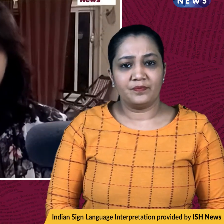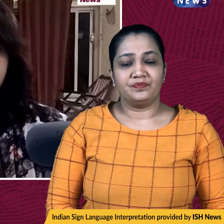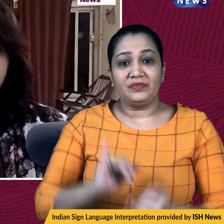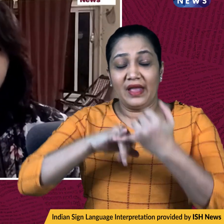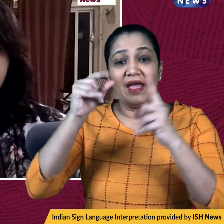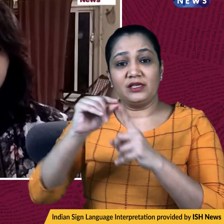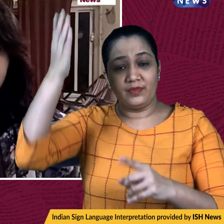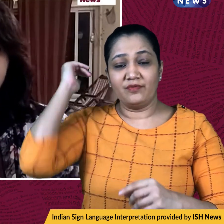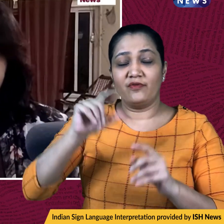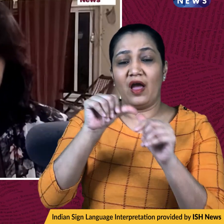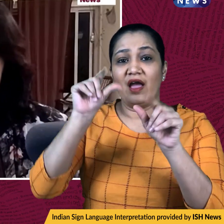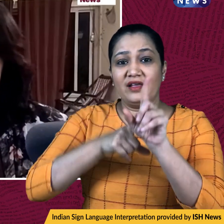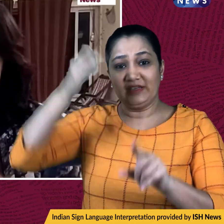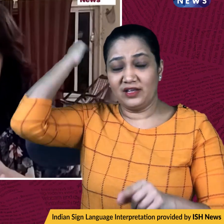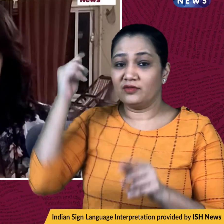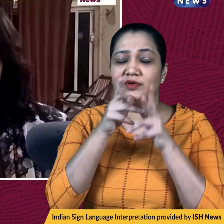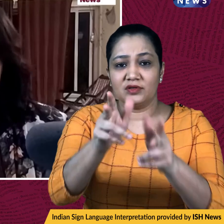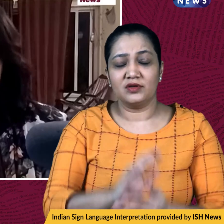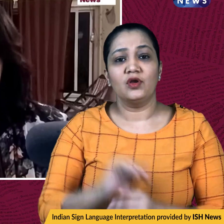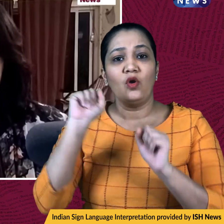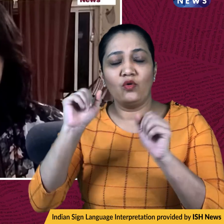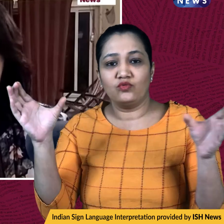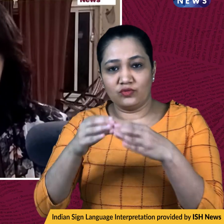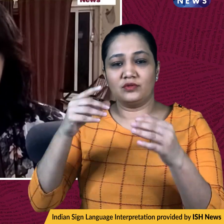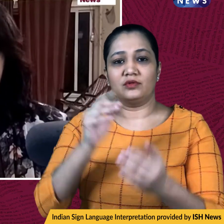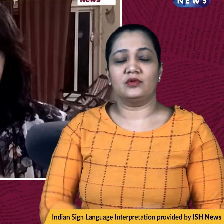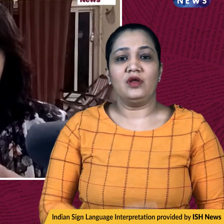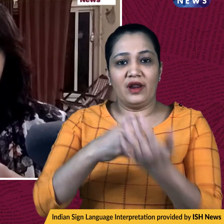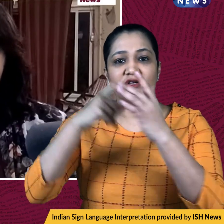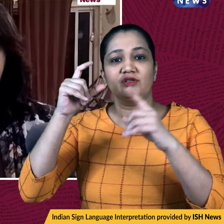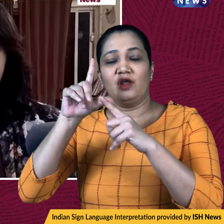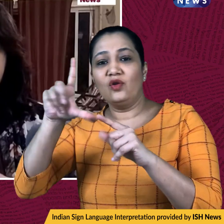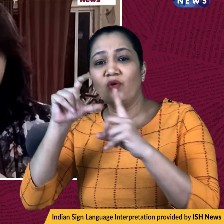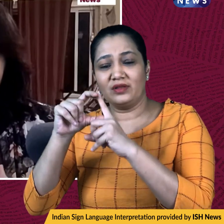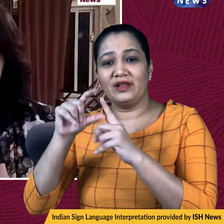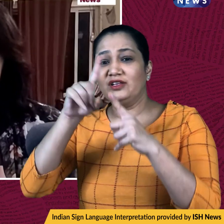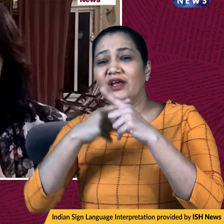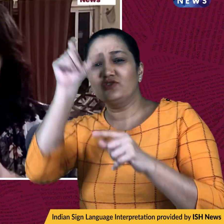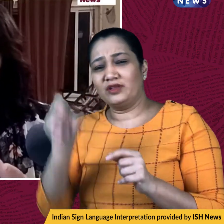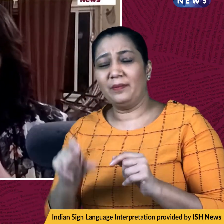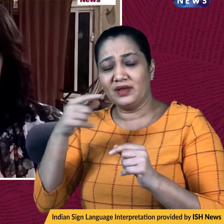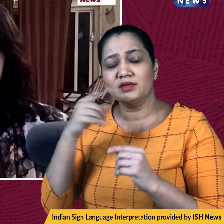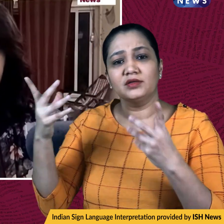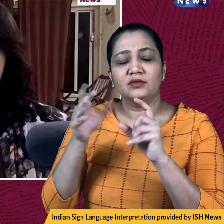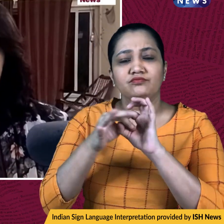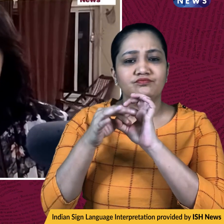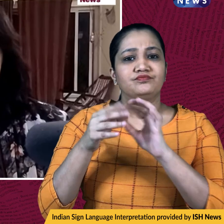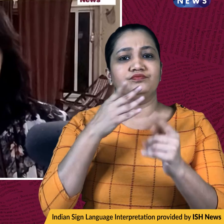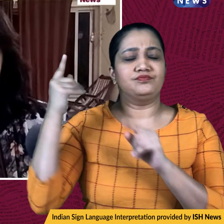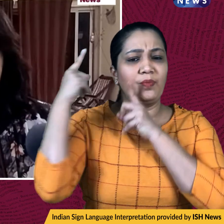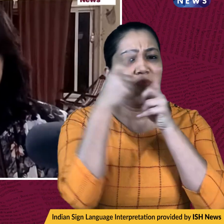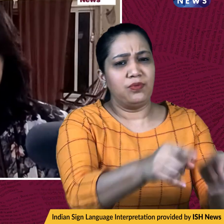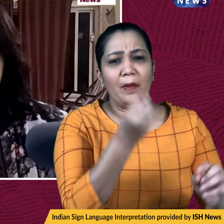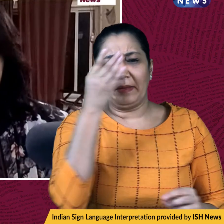after Samajwadi Party chief Akhilesh Yadav, along with his Rashtriya Lokdal ally Jayant Chaudhary, launched a sharp